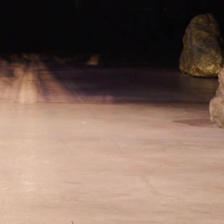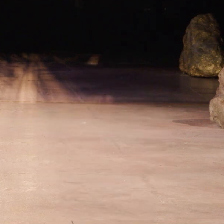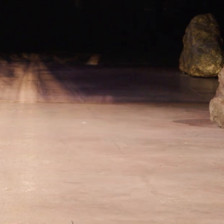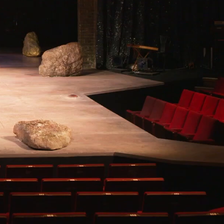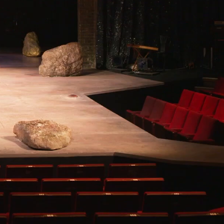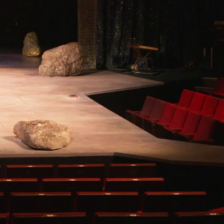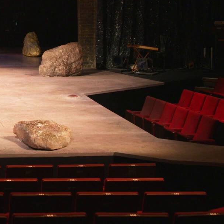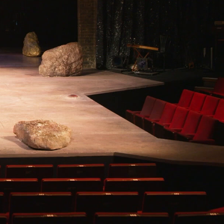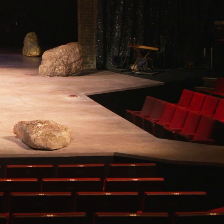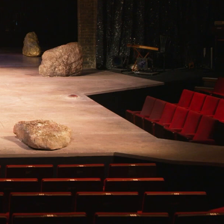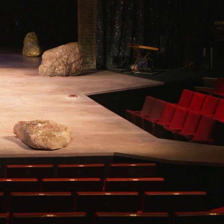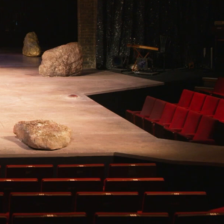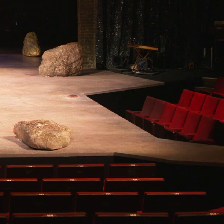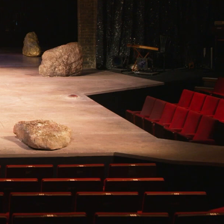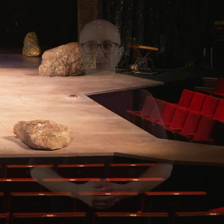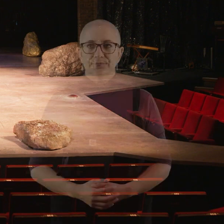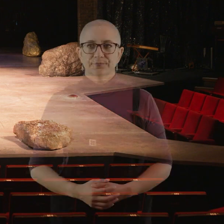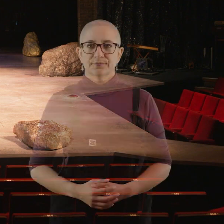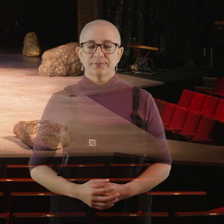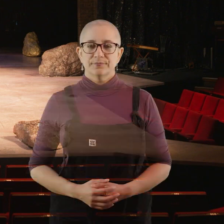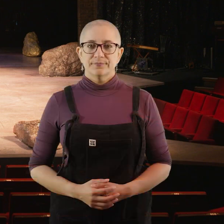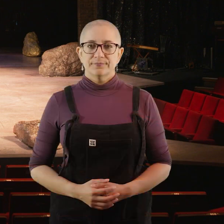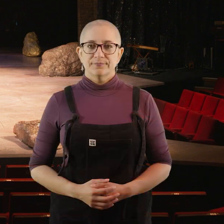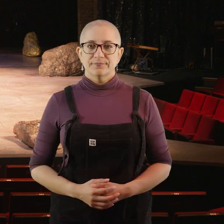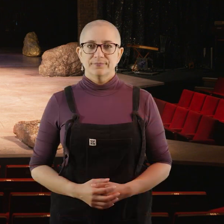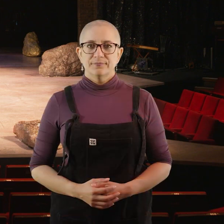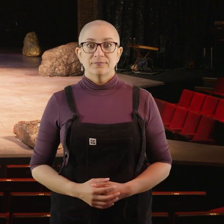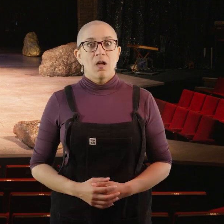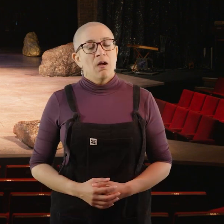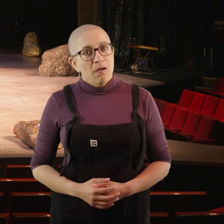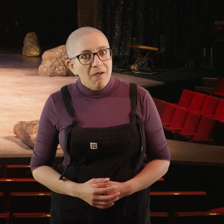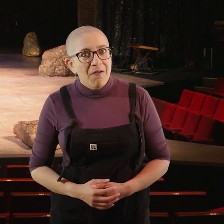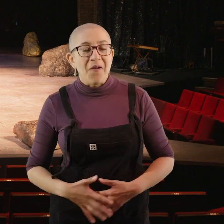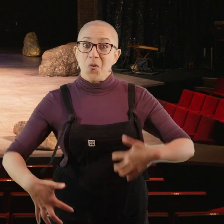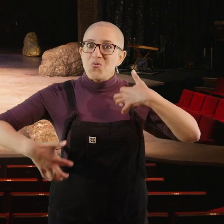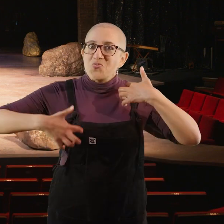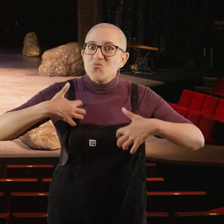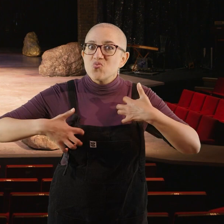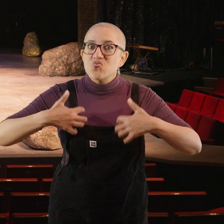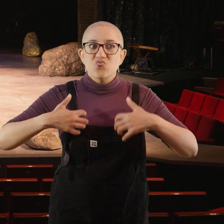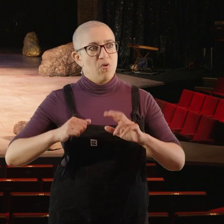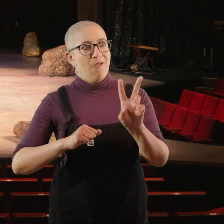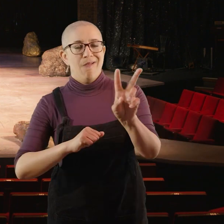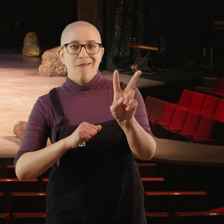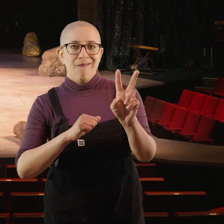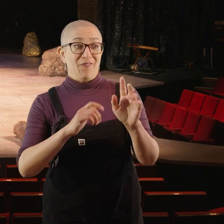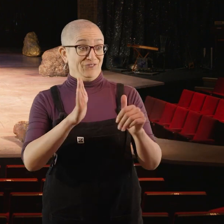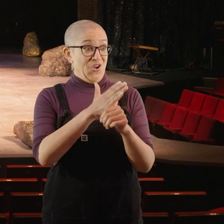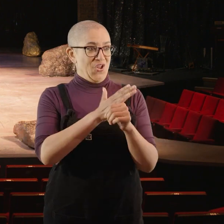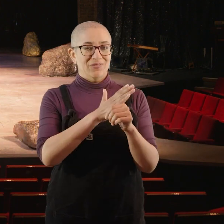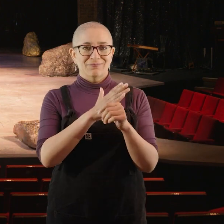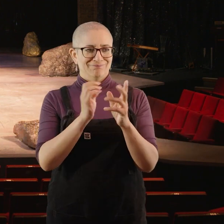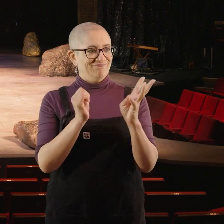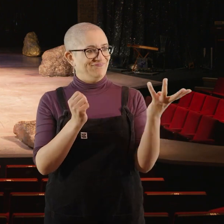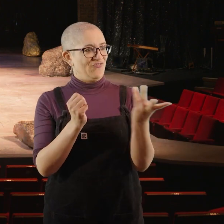Thank you, actors. It's really interesting to have that conversation and then to watch the